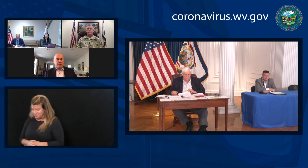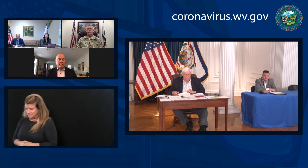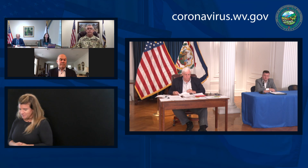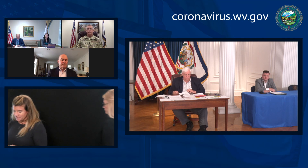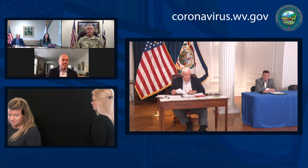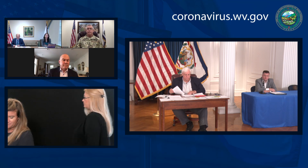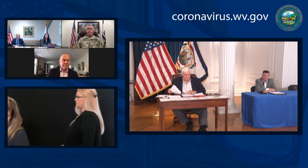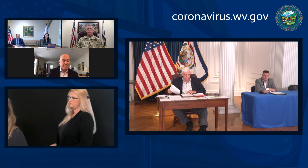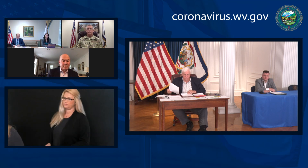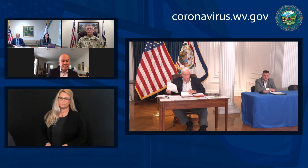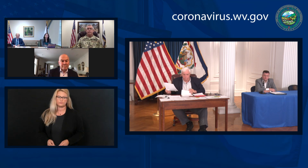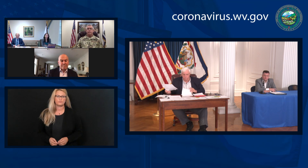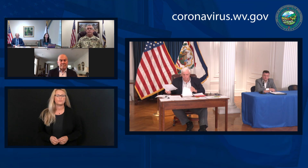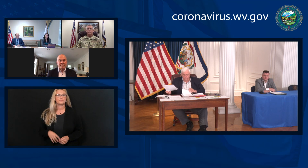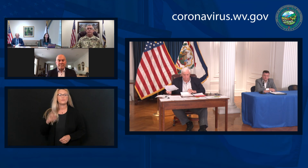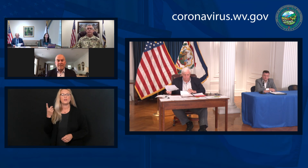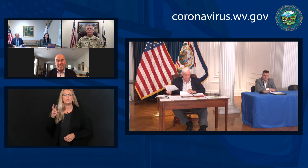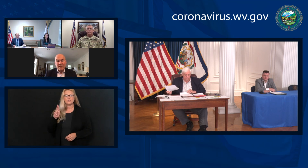Marsh, our coronavirus czar.